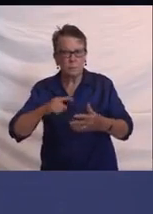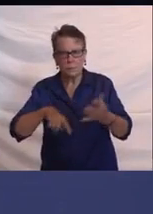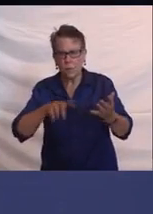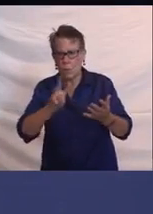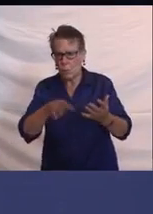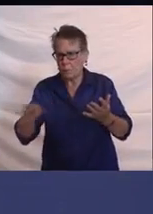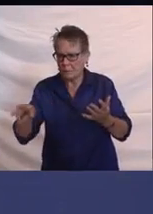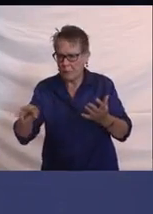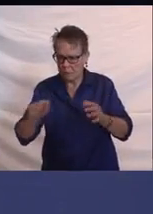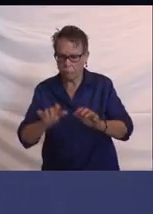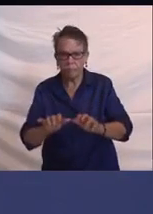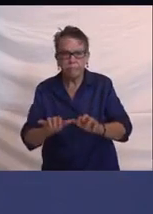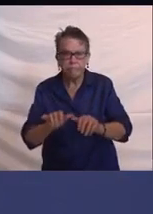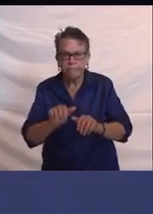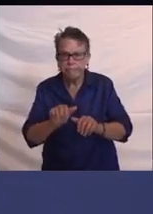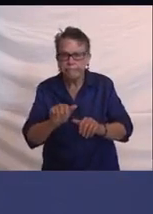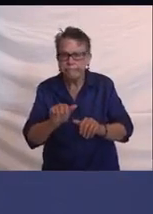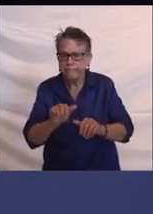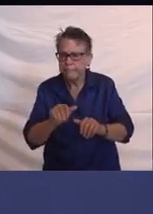form, visit